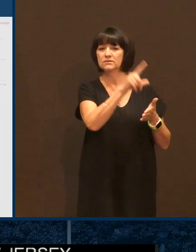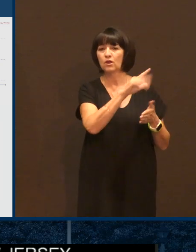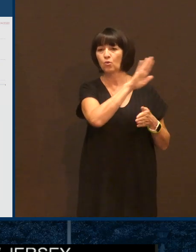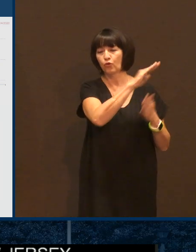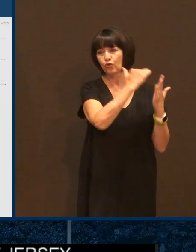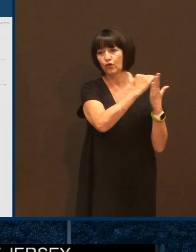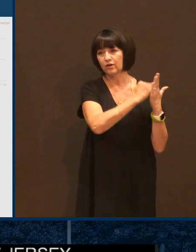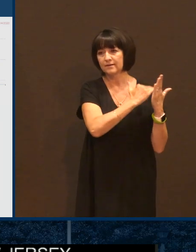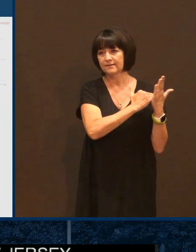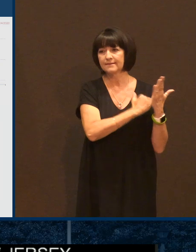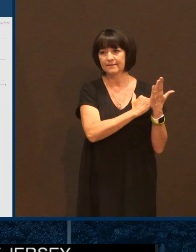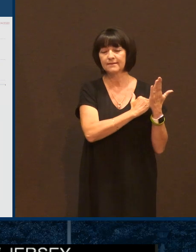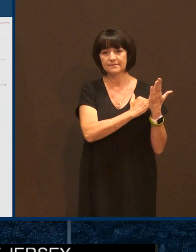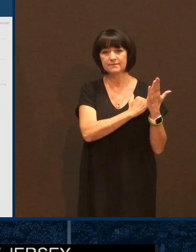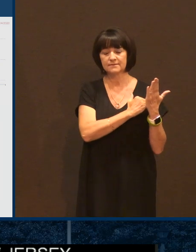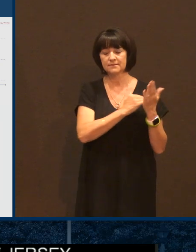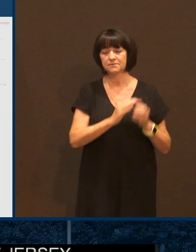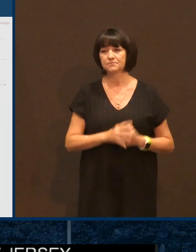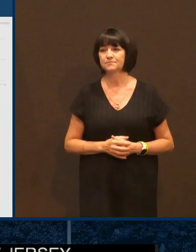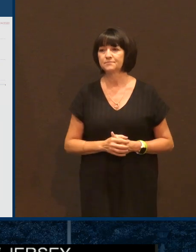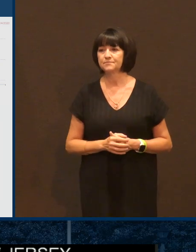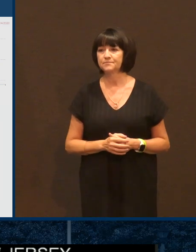which puts you on that list.